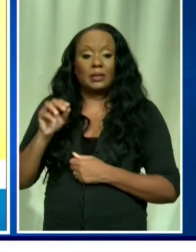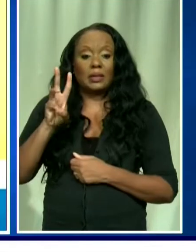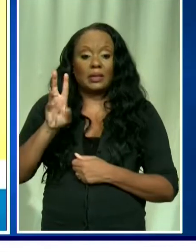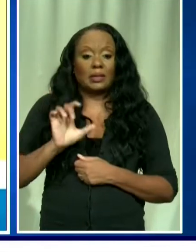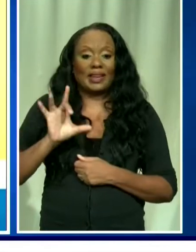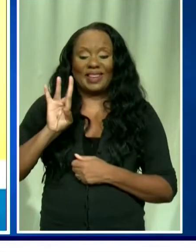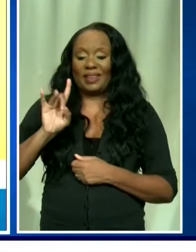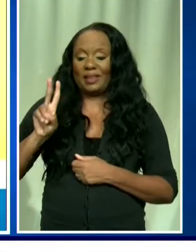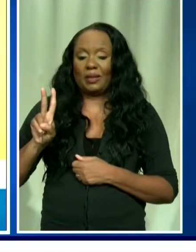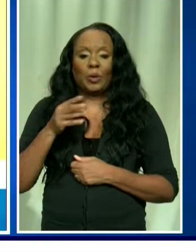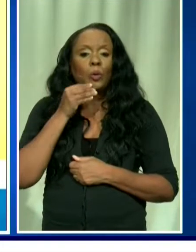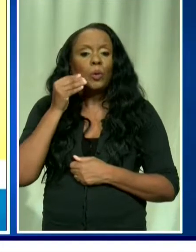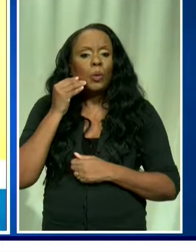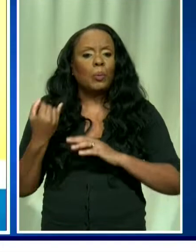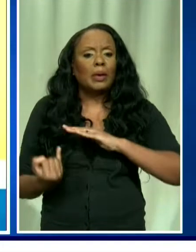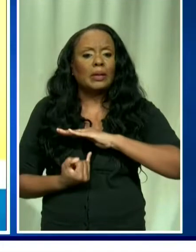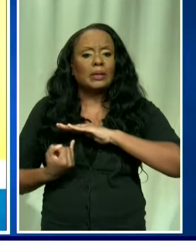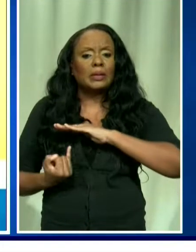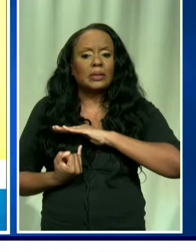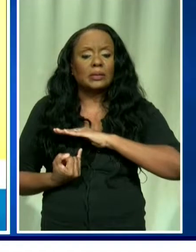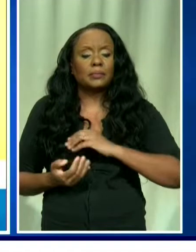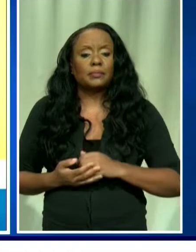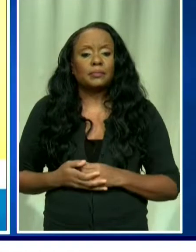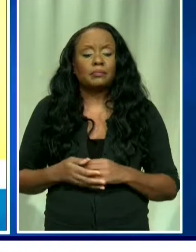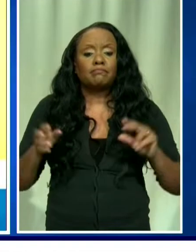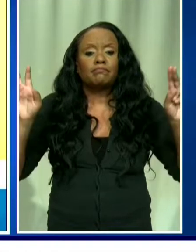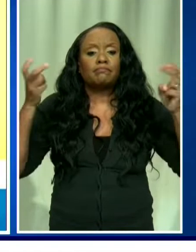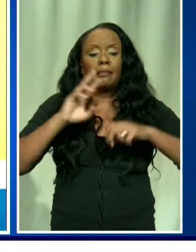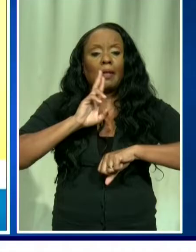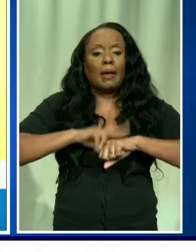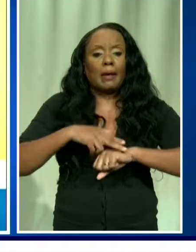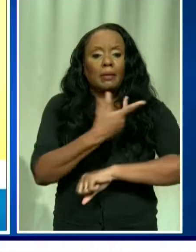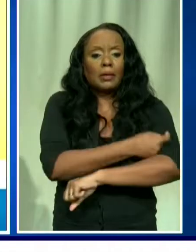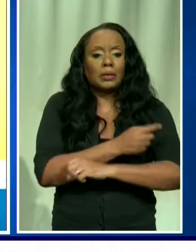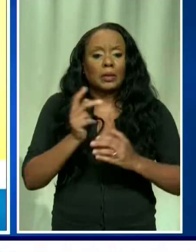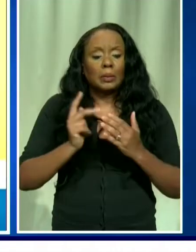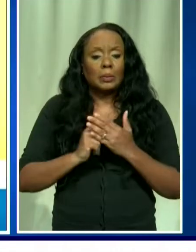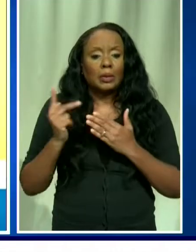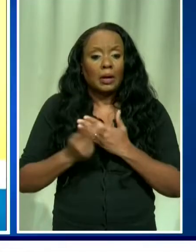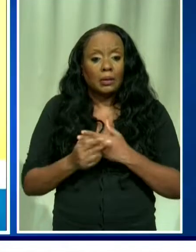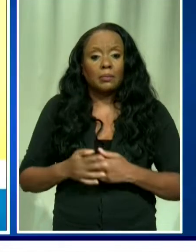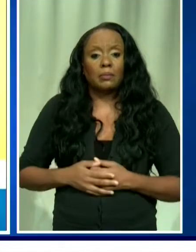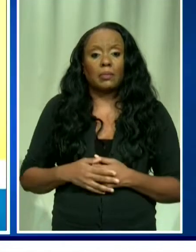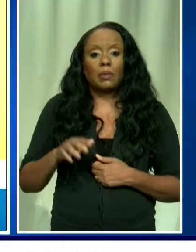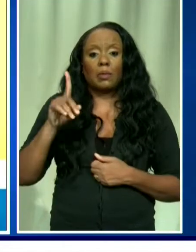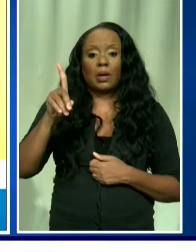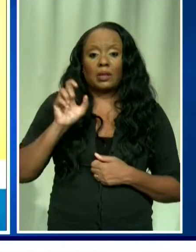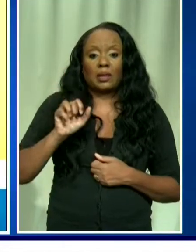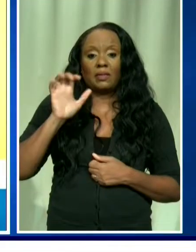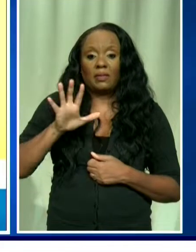home isolation. Under the National Vaccination Program for COVID-19,